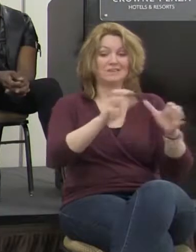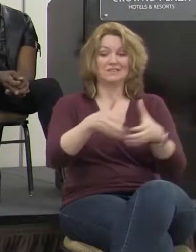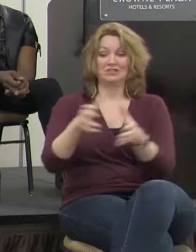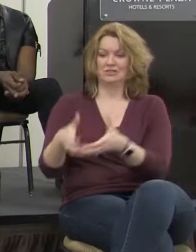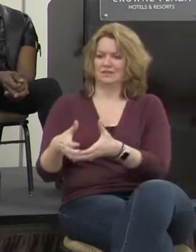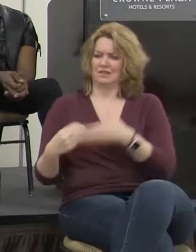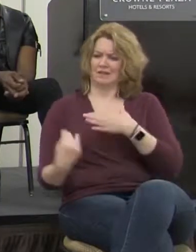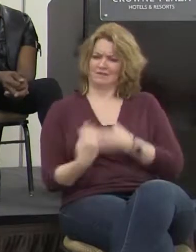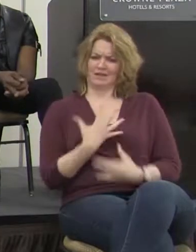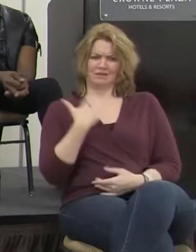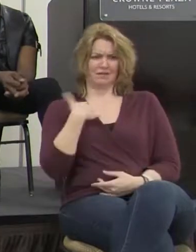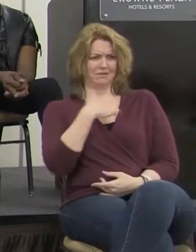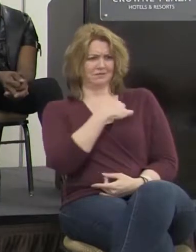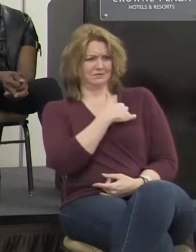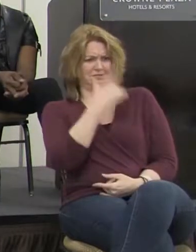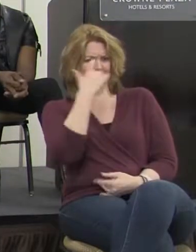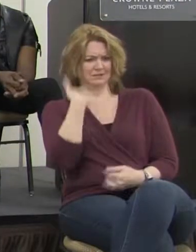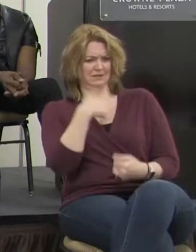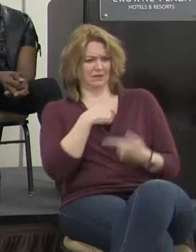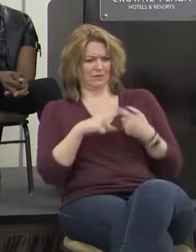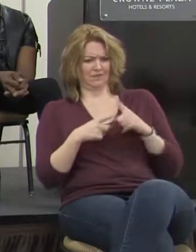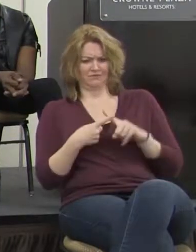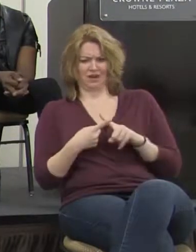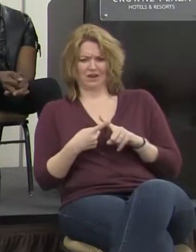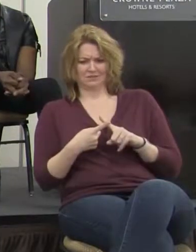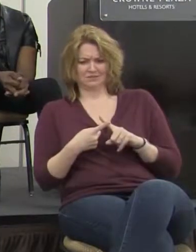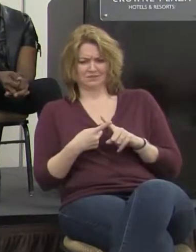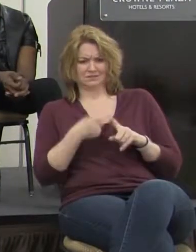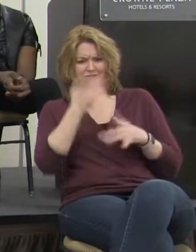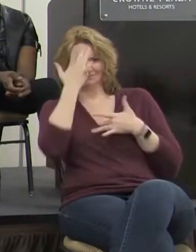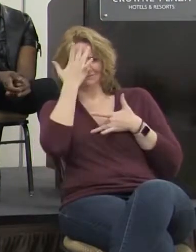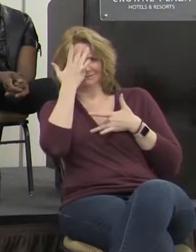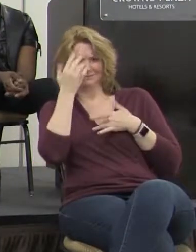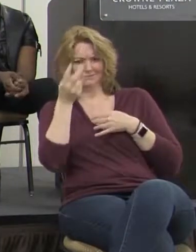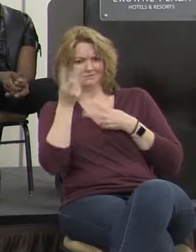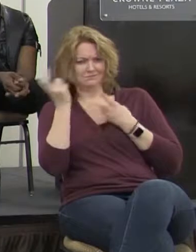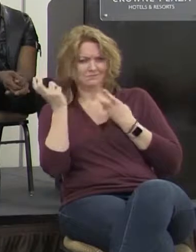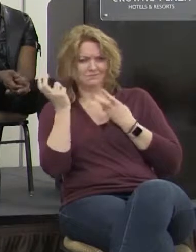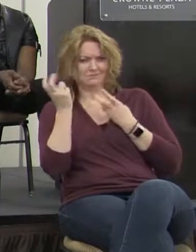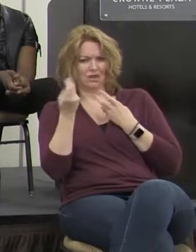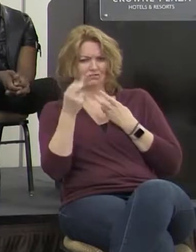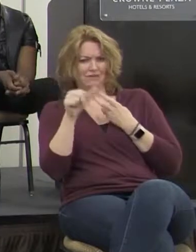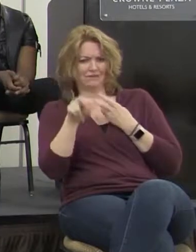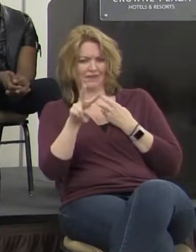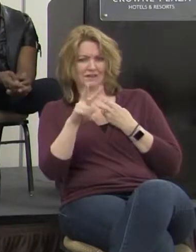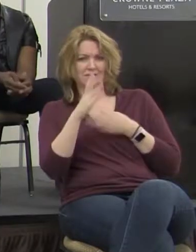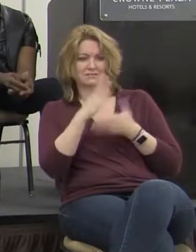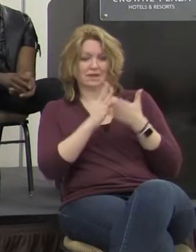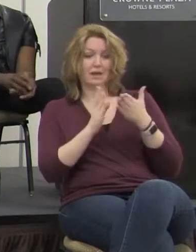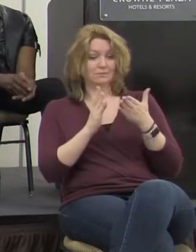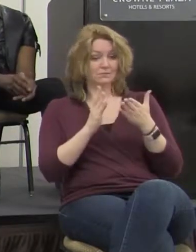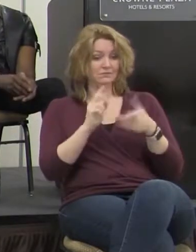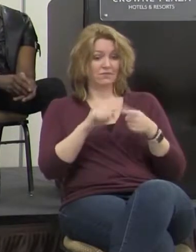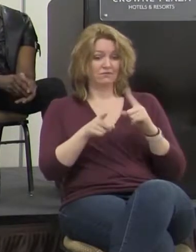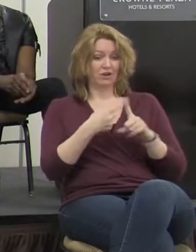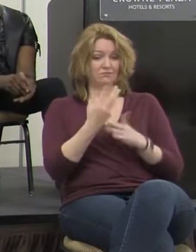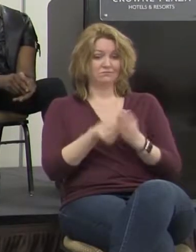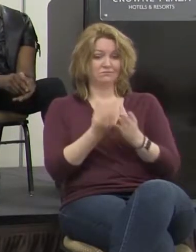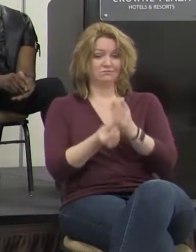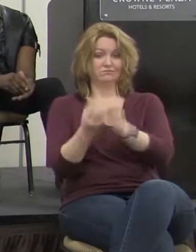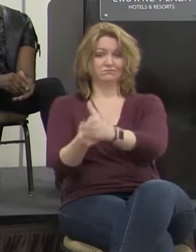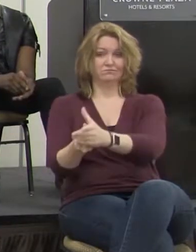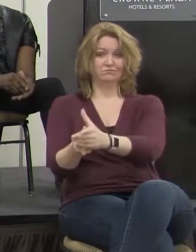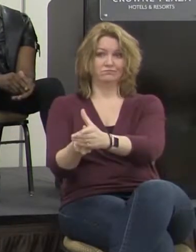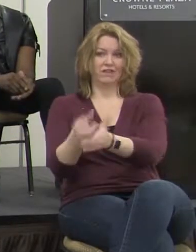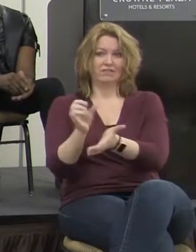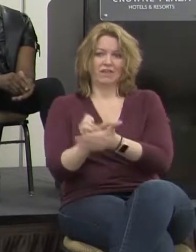affected us because our friends were affected and infected and affected, and some friends were dying. And that's